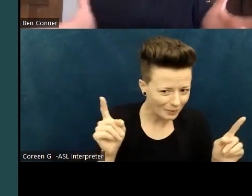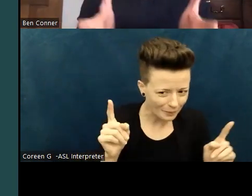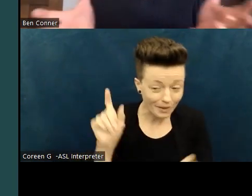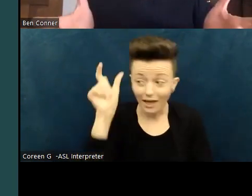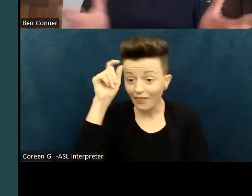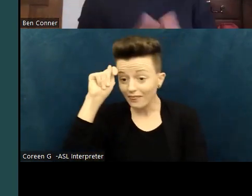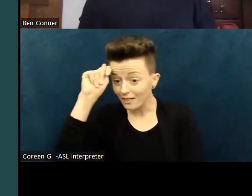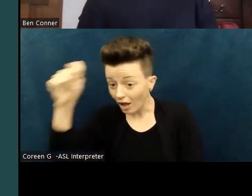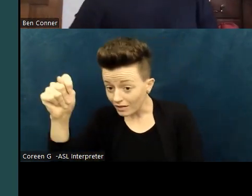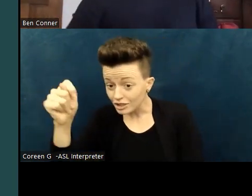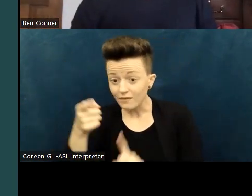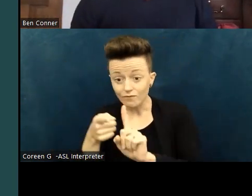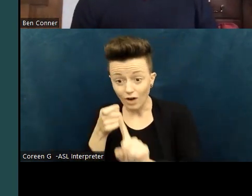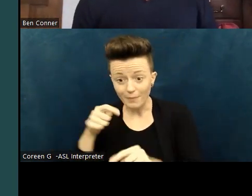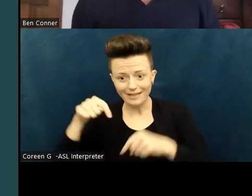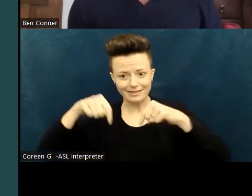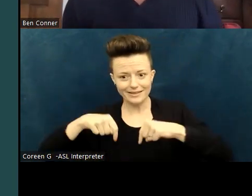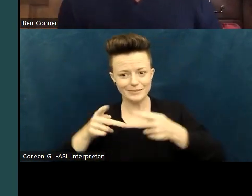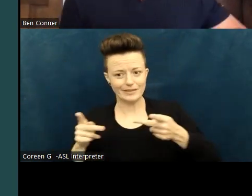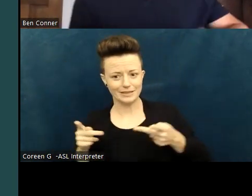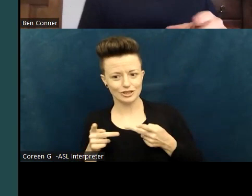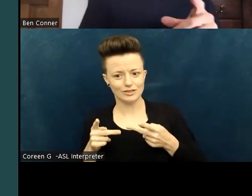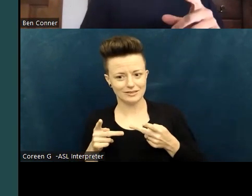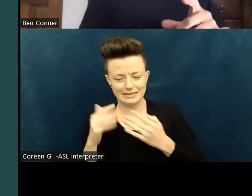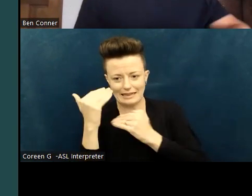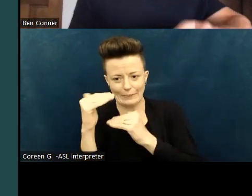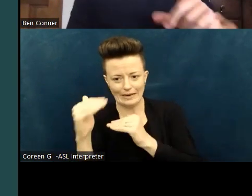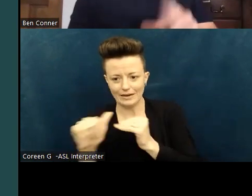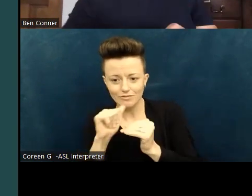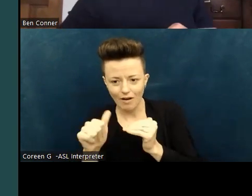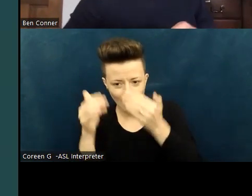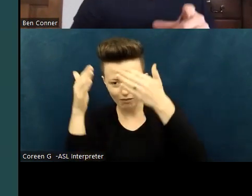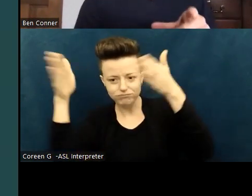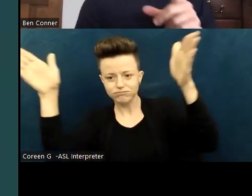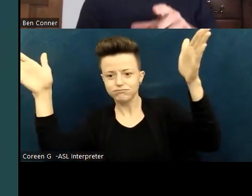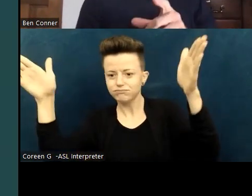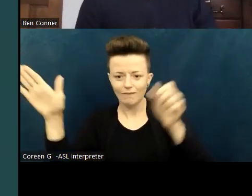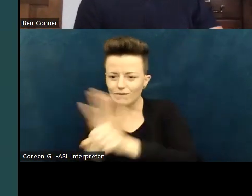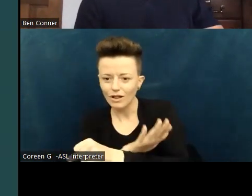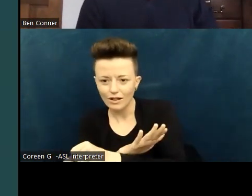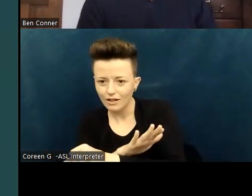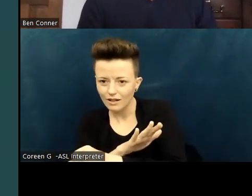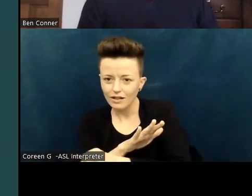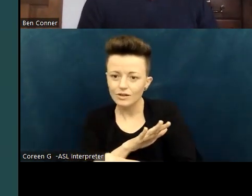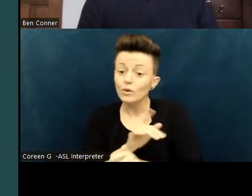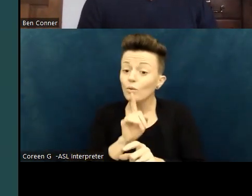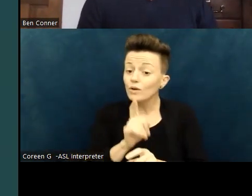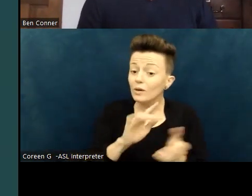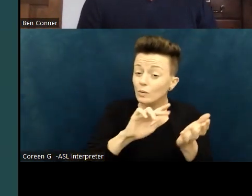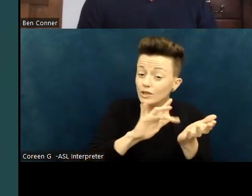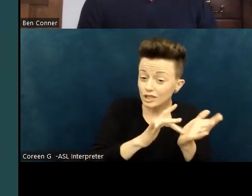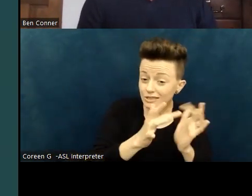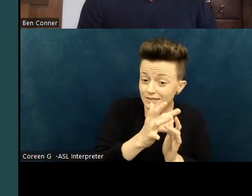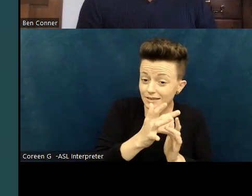that's limited. So Jesus, yes, was marginalized in society, but everywhere Jesus went became a